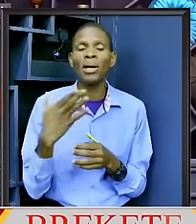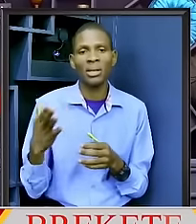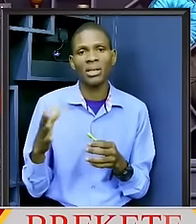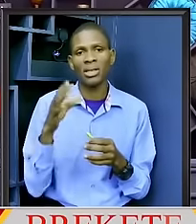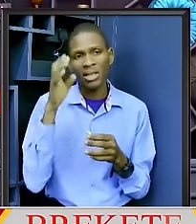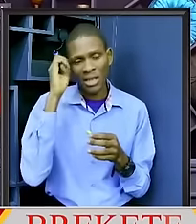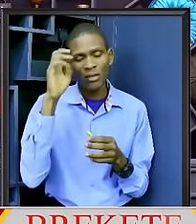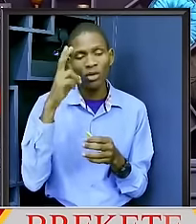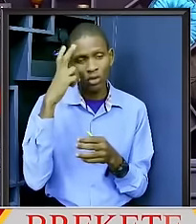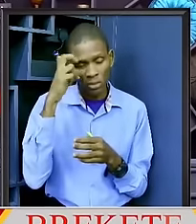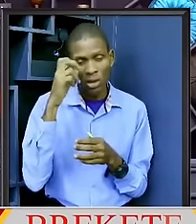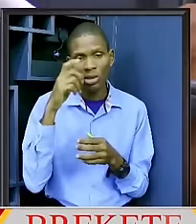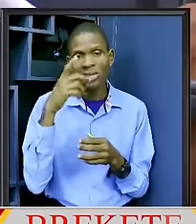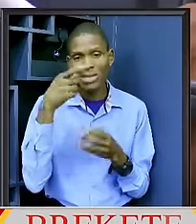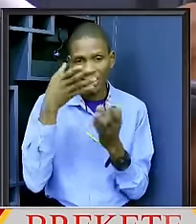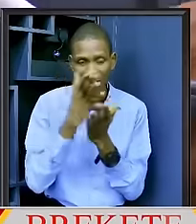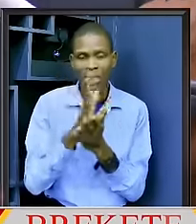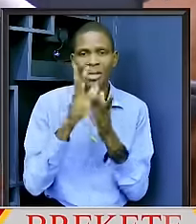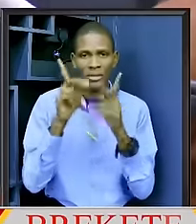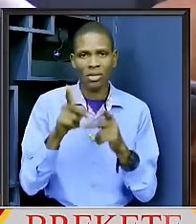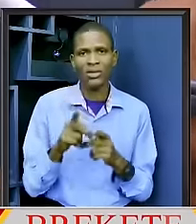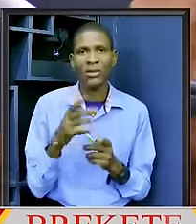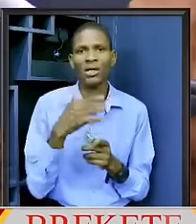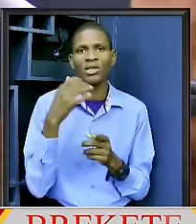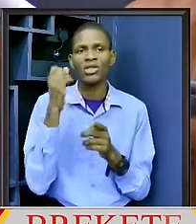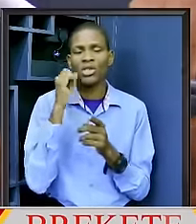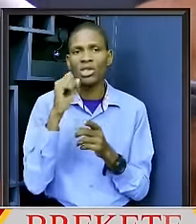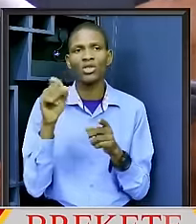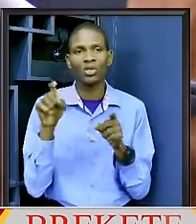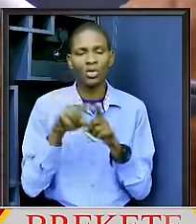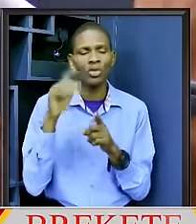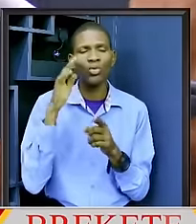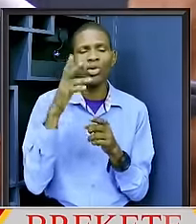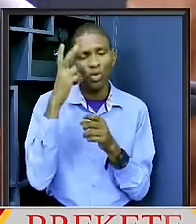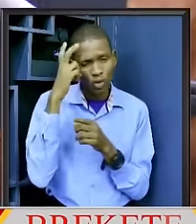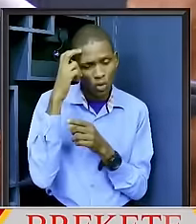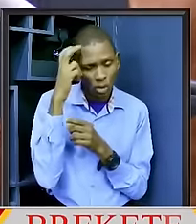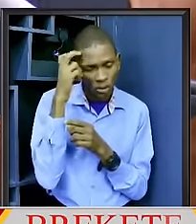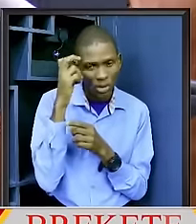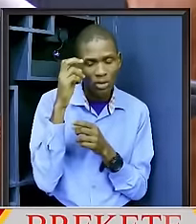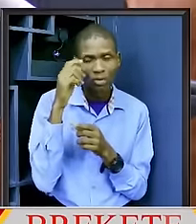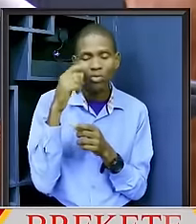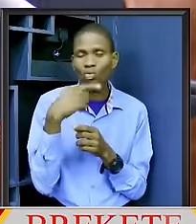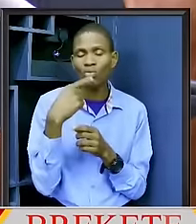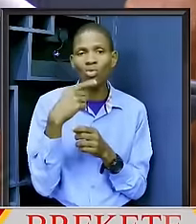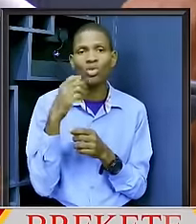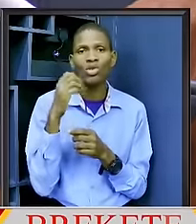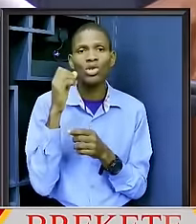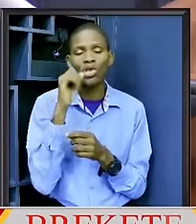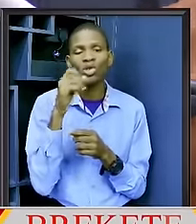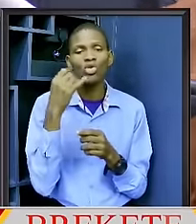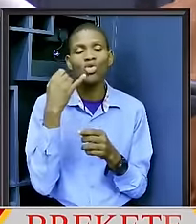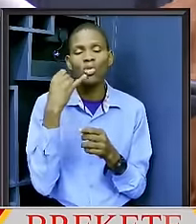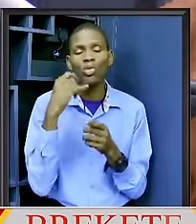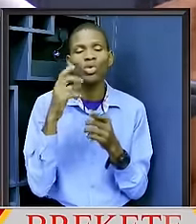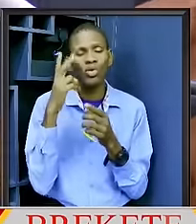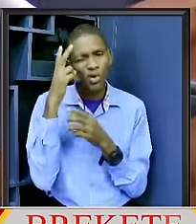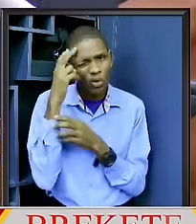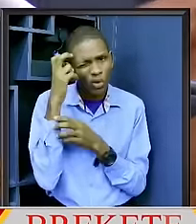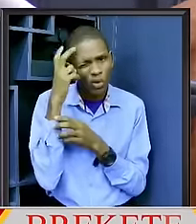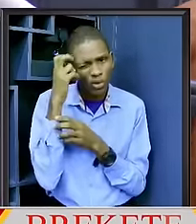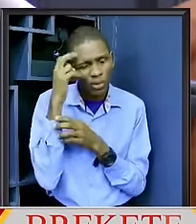who he supposed suspect. Then she go suspect who she supposed